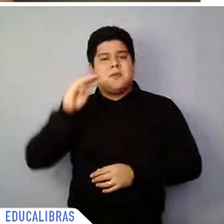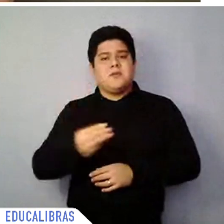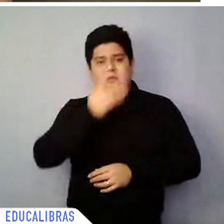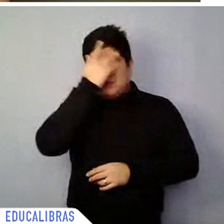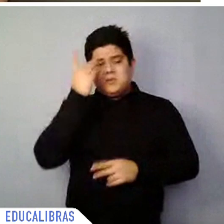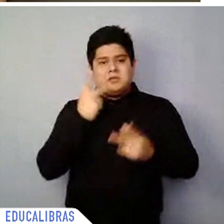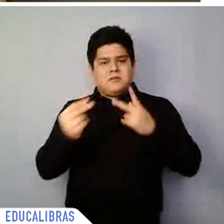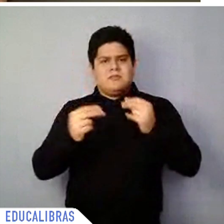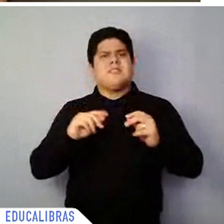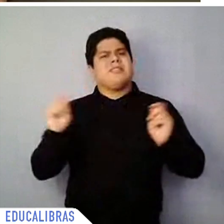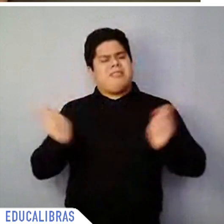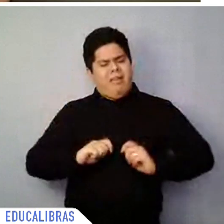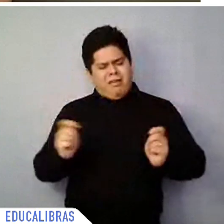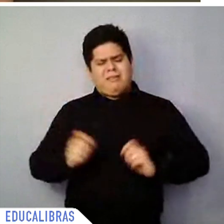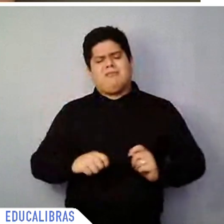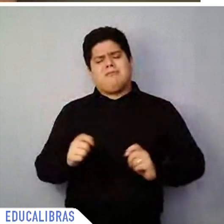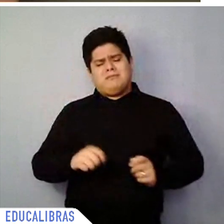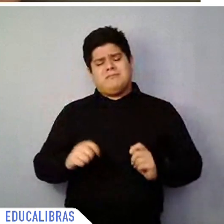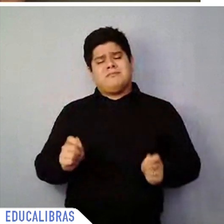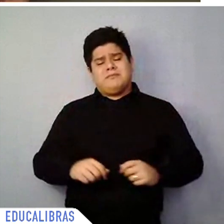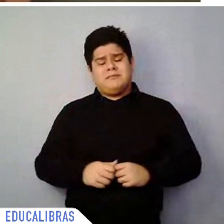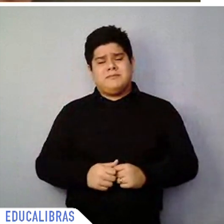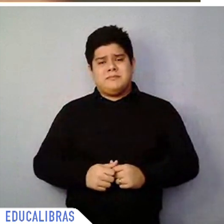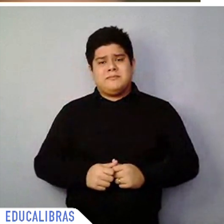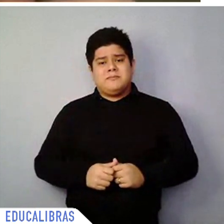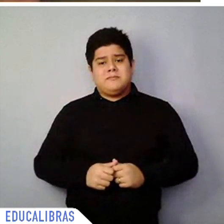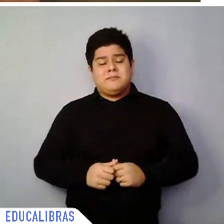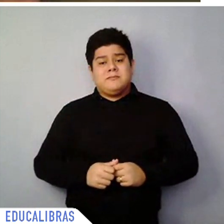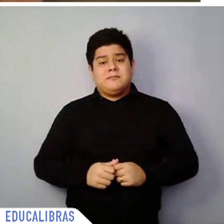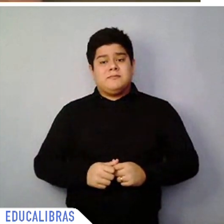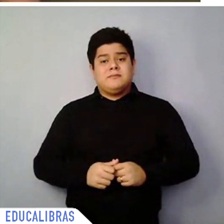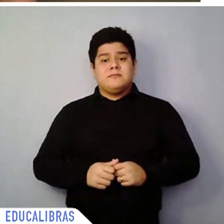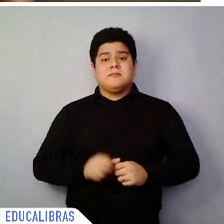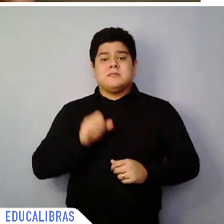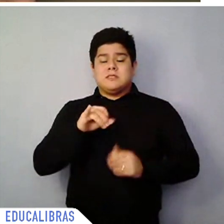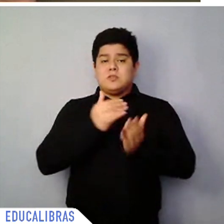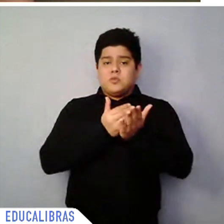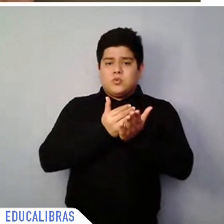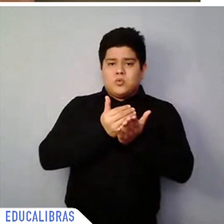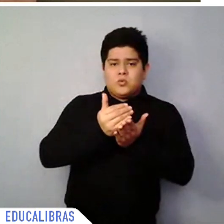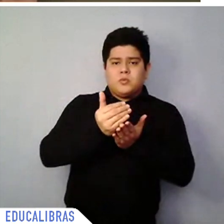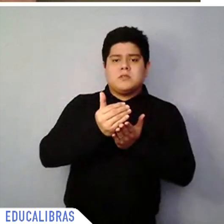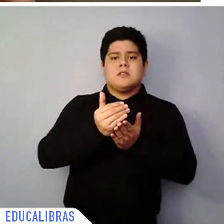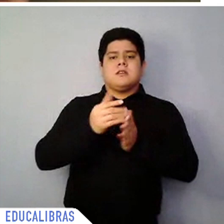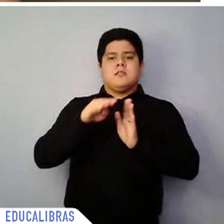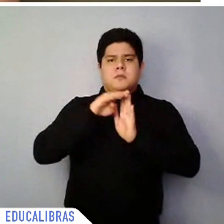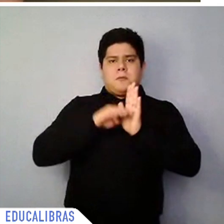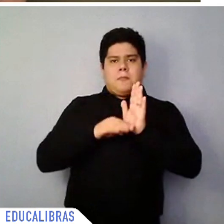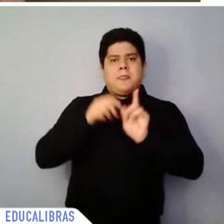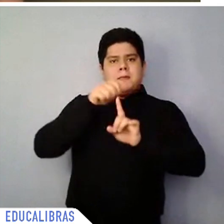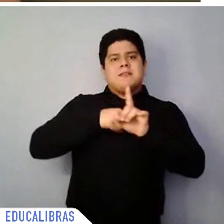to get to August this year to have over 170 million people vaccinated. If they had started with